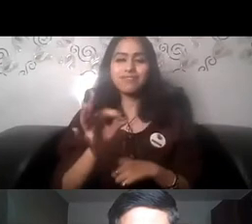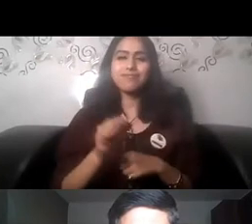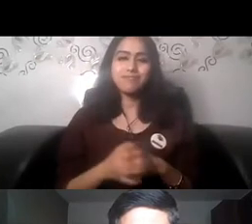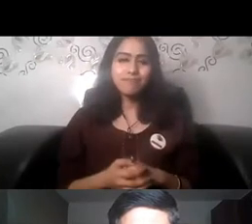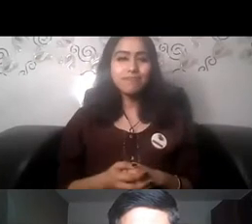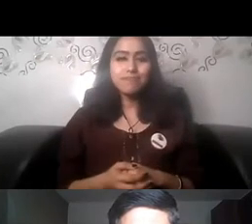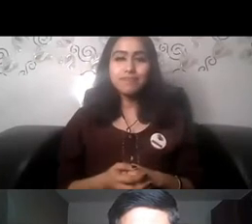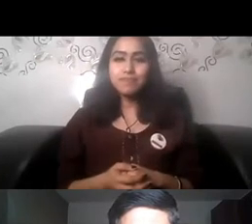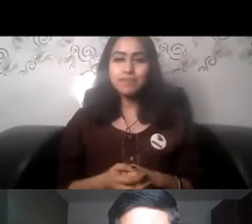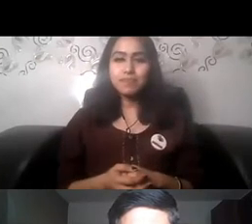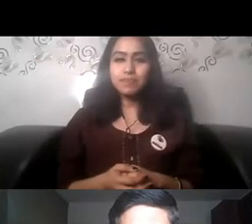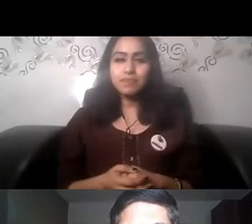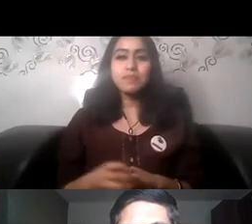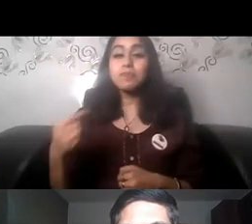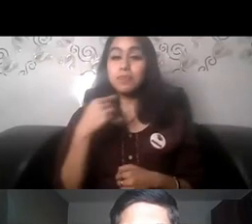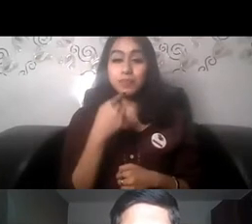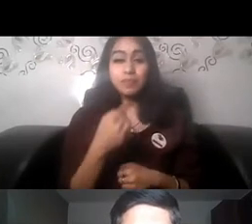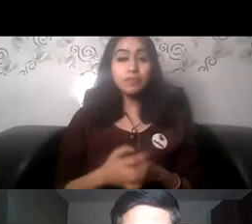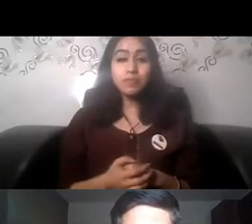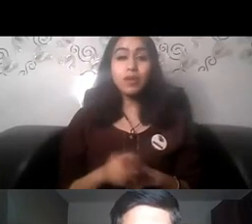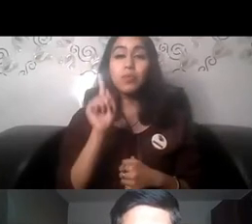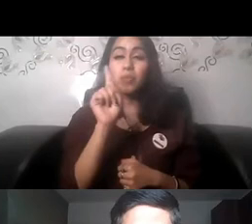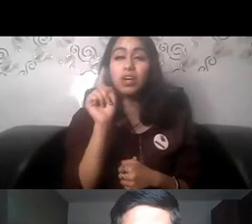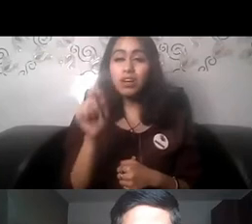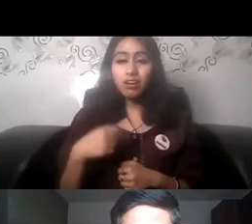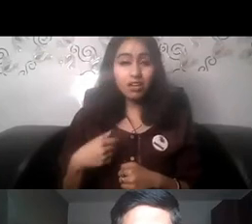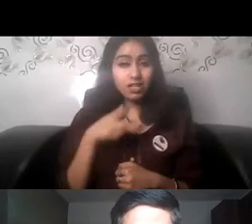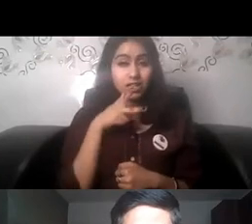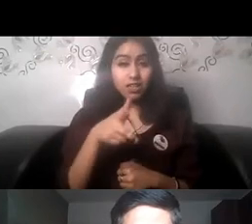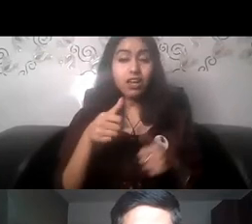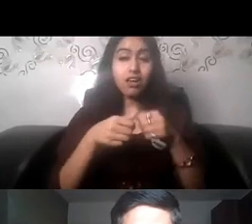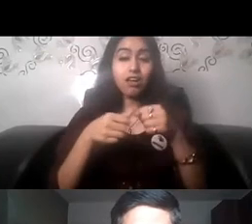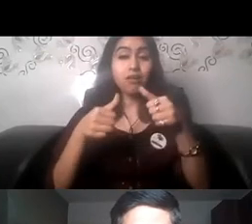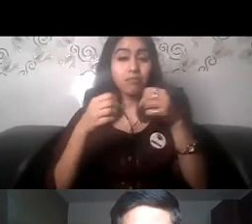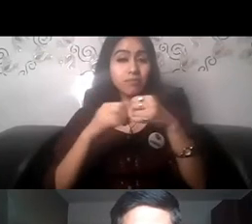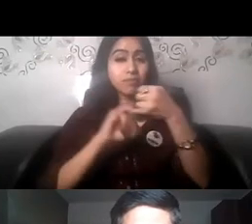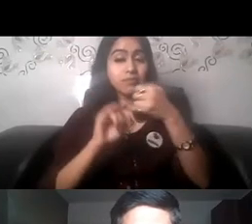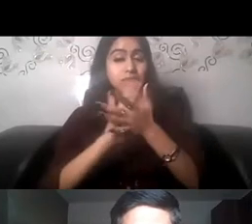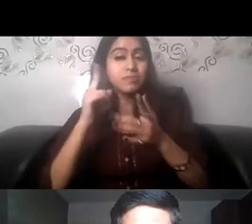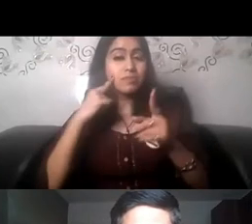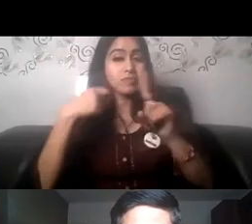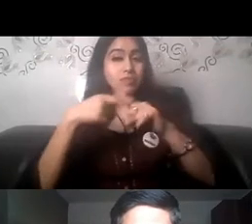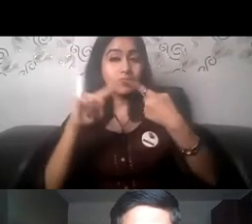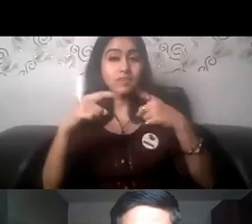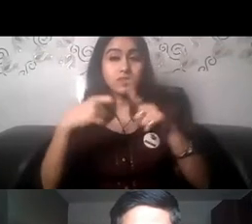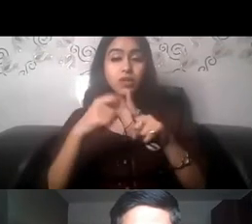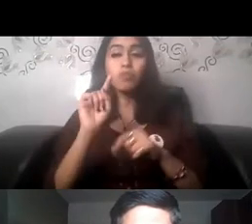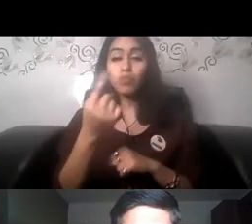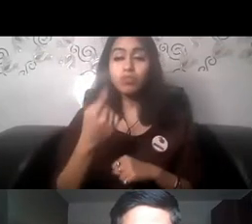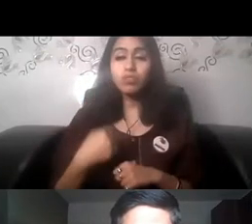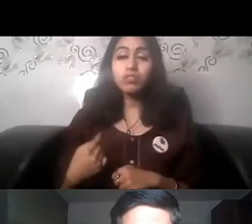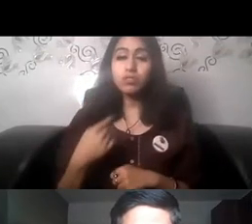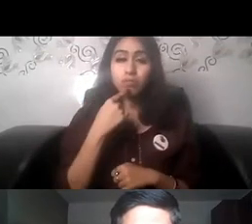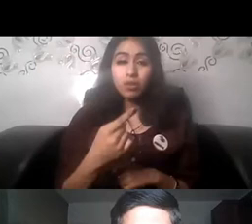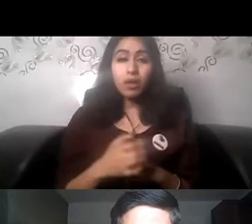Abhishek, I have just got one point. Can I say? Sure. Yeah, this is just to bring what